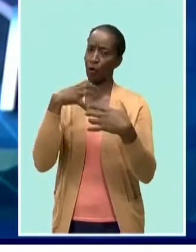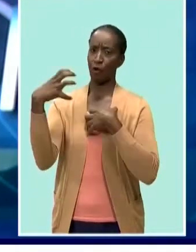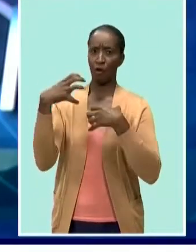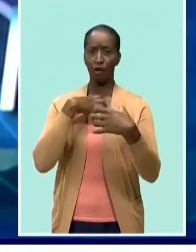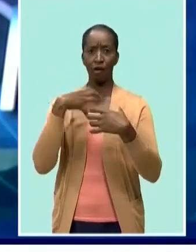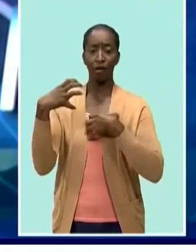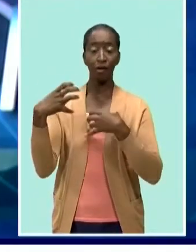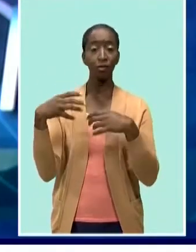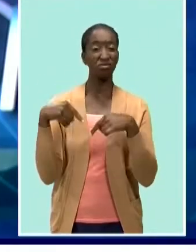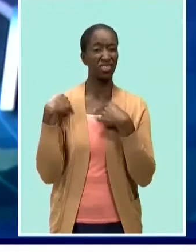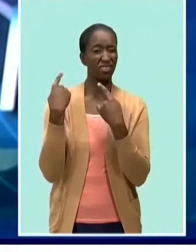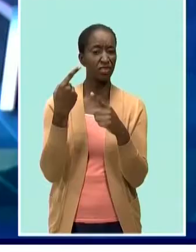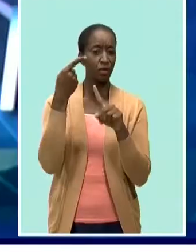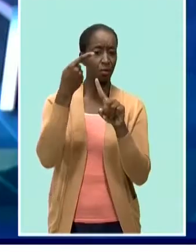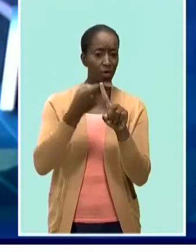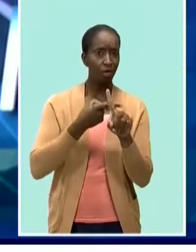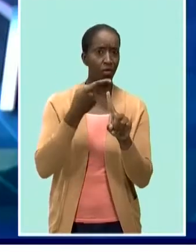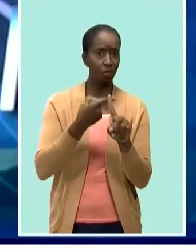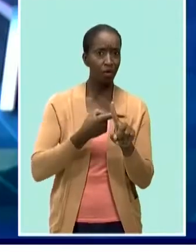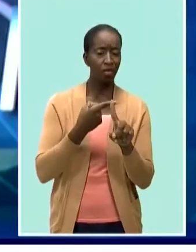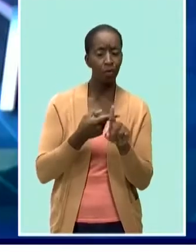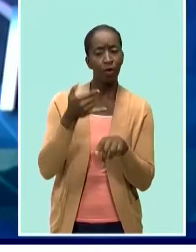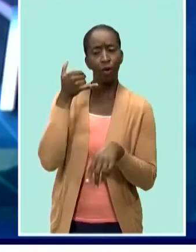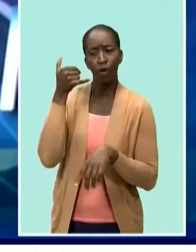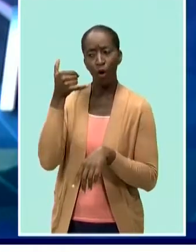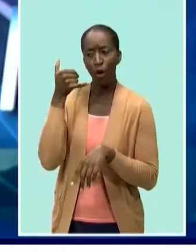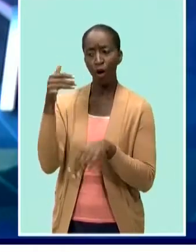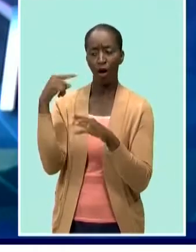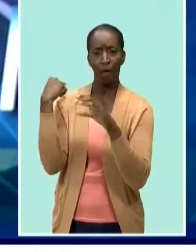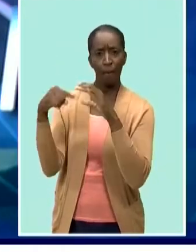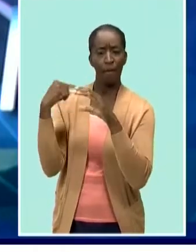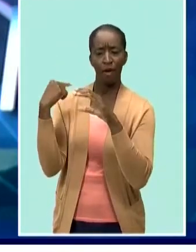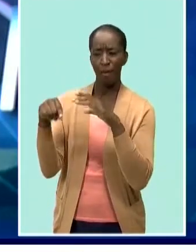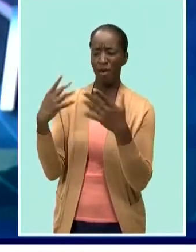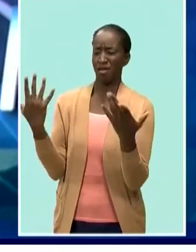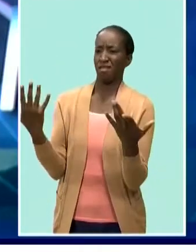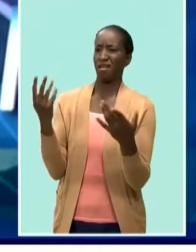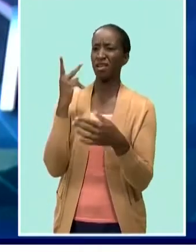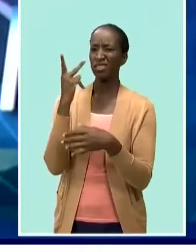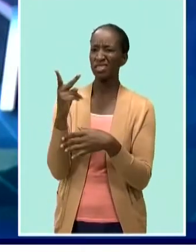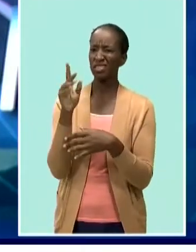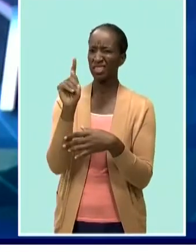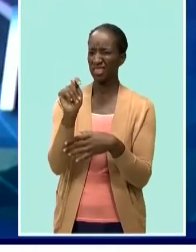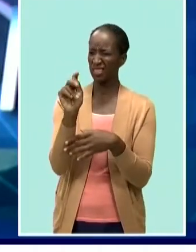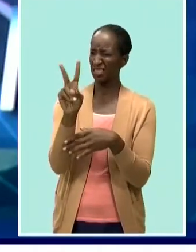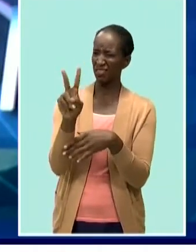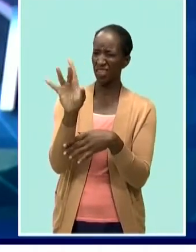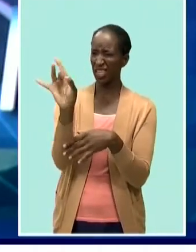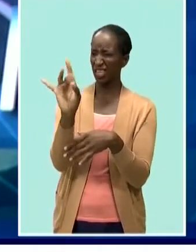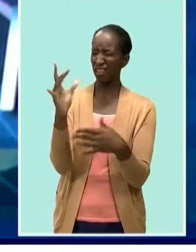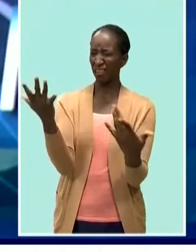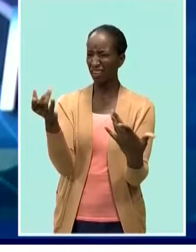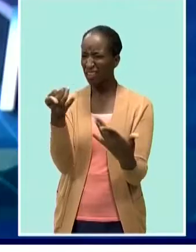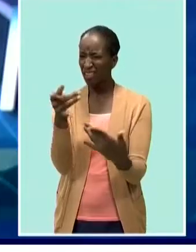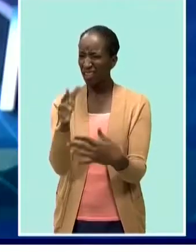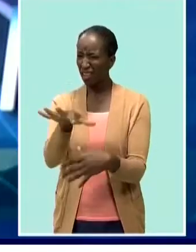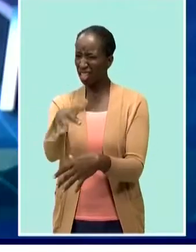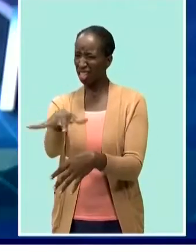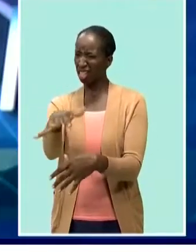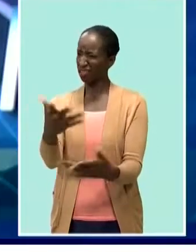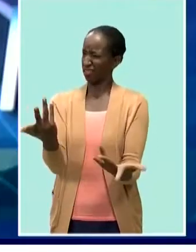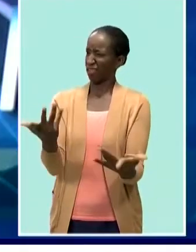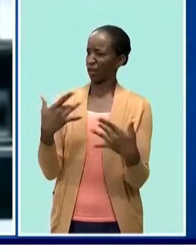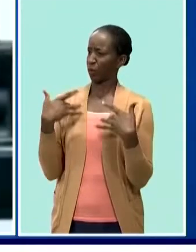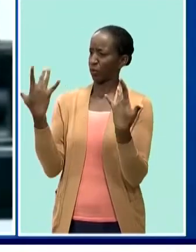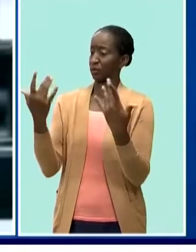of viewers calling in and emailing about the poor quality of TV8 on their screens. Well, our Shane Jones joins us live now with